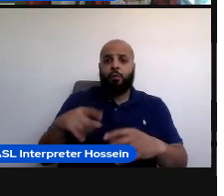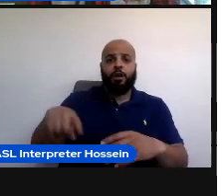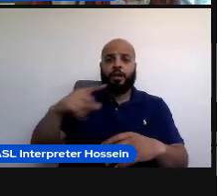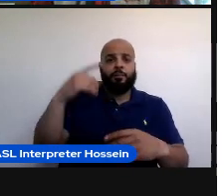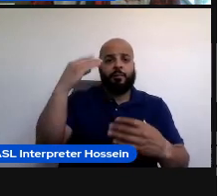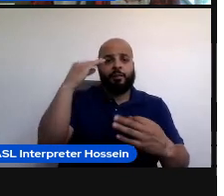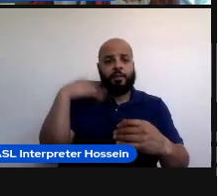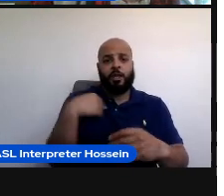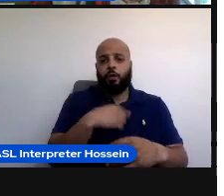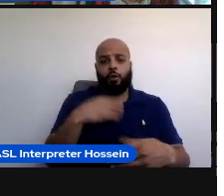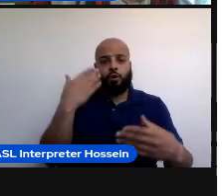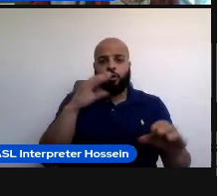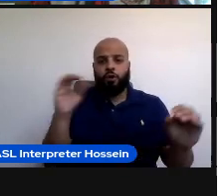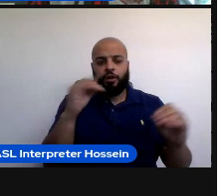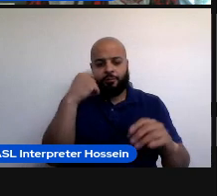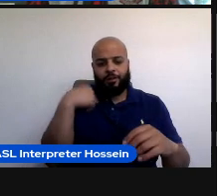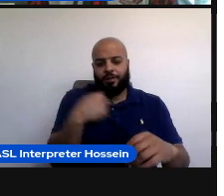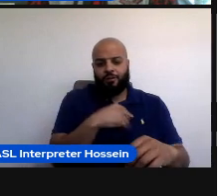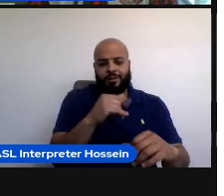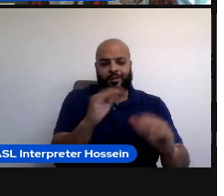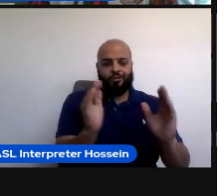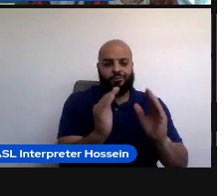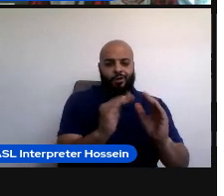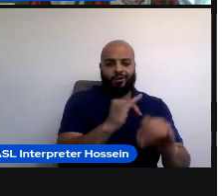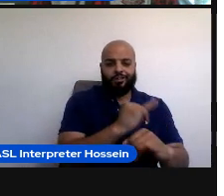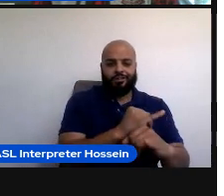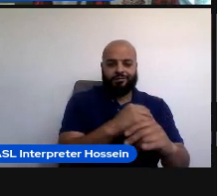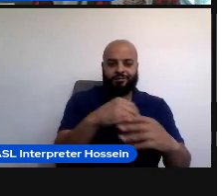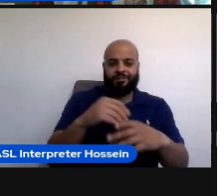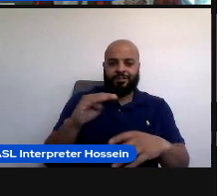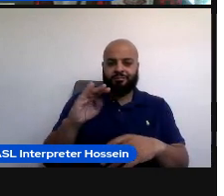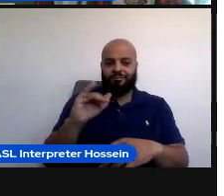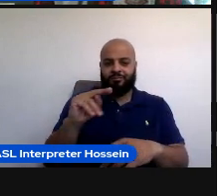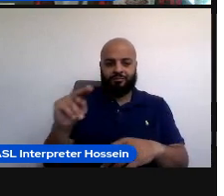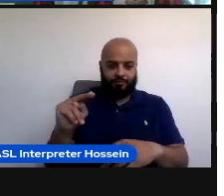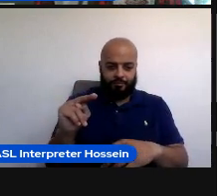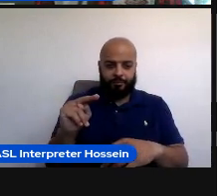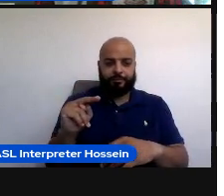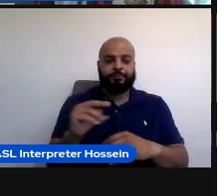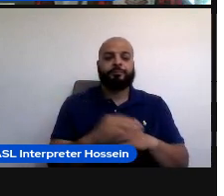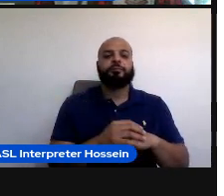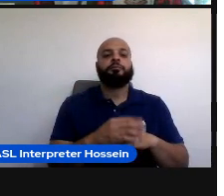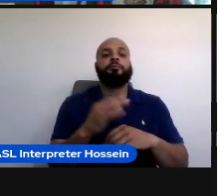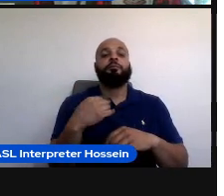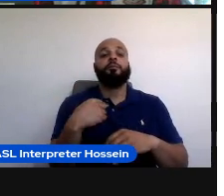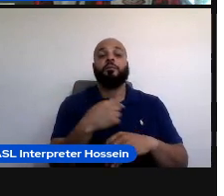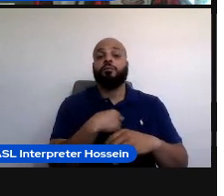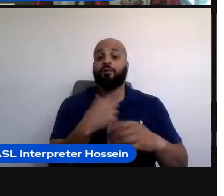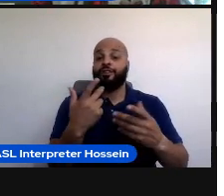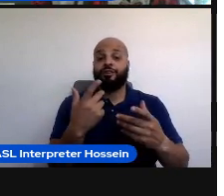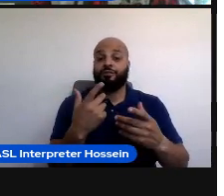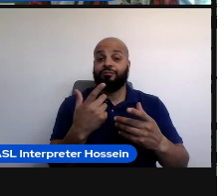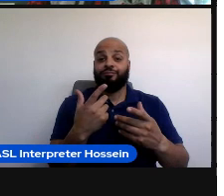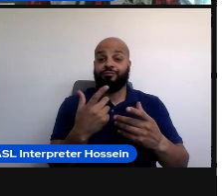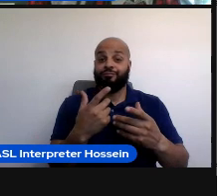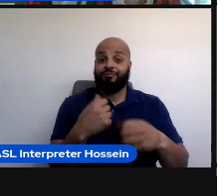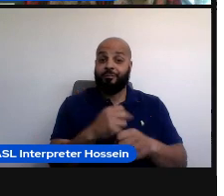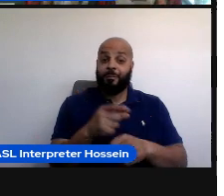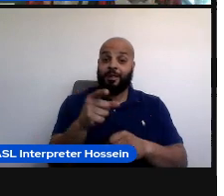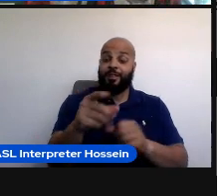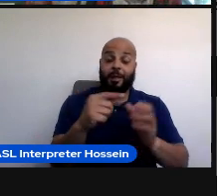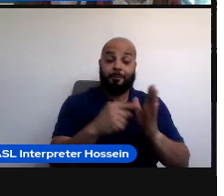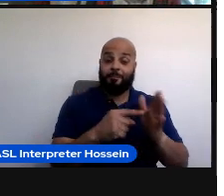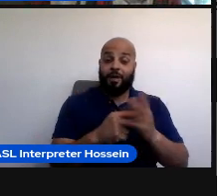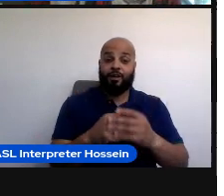we're at a small campus here in Minnesota. And we ended up coming out with this really cool model. So